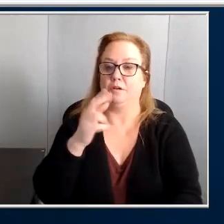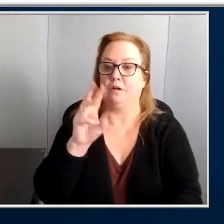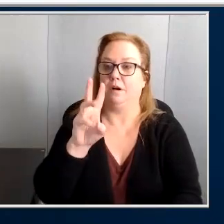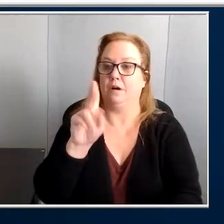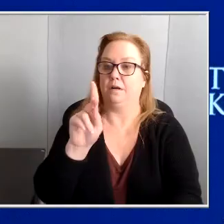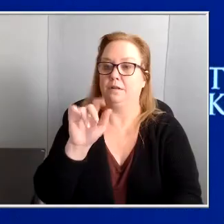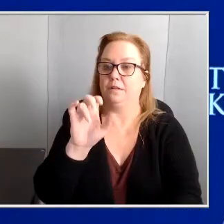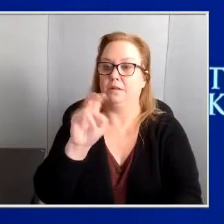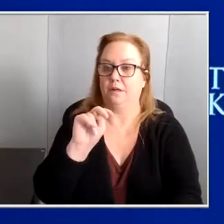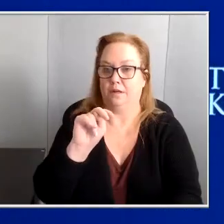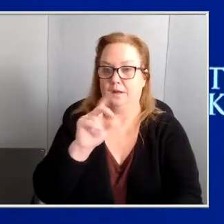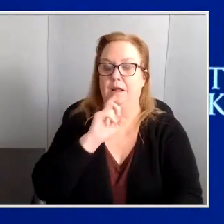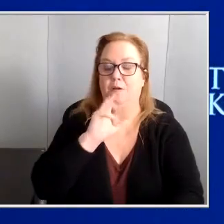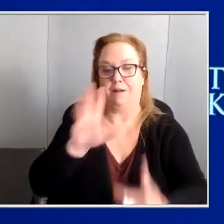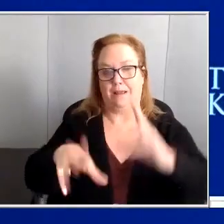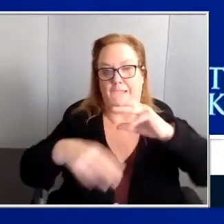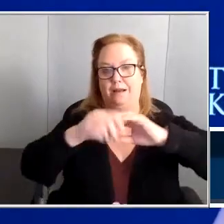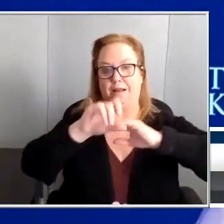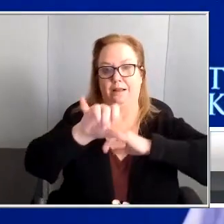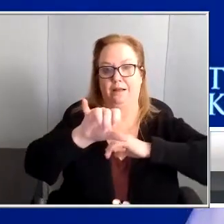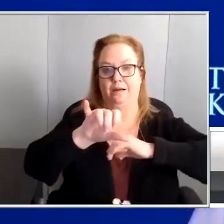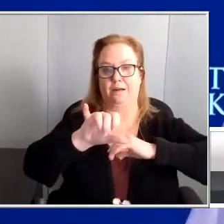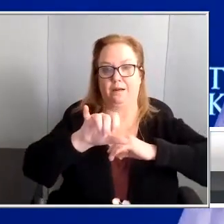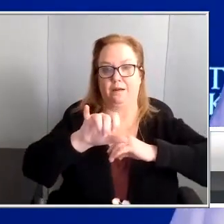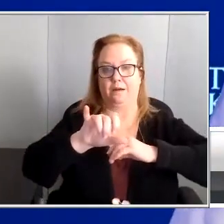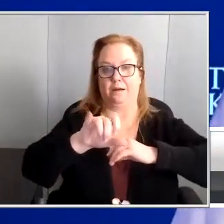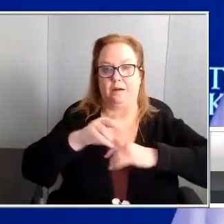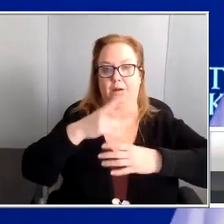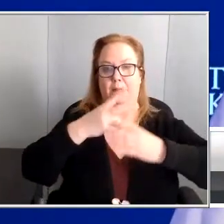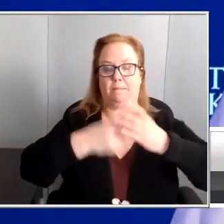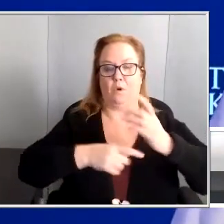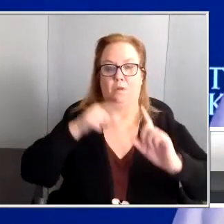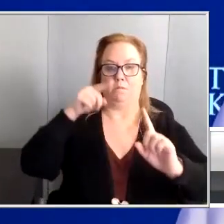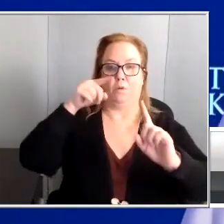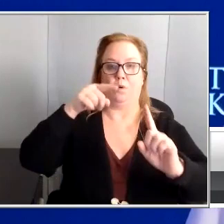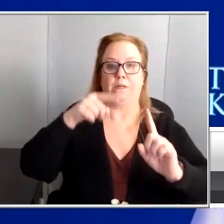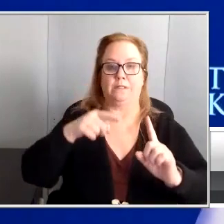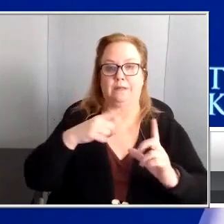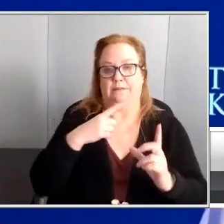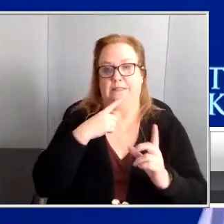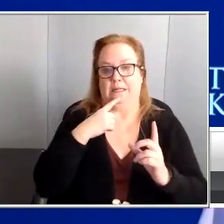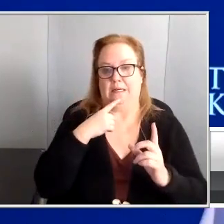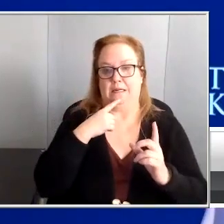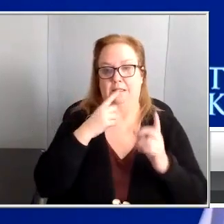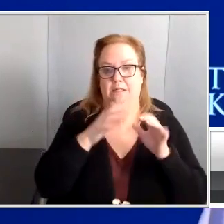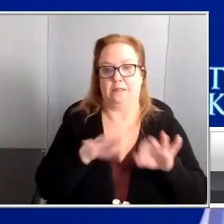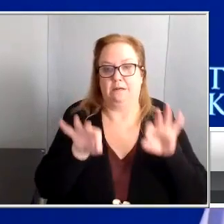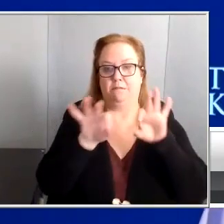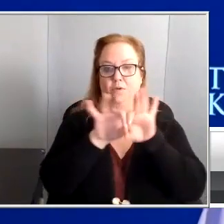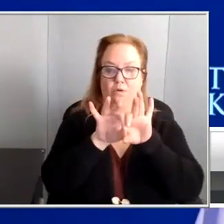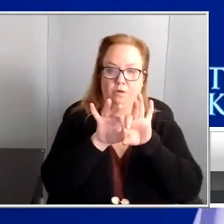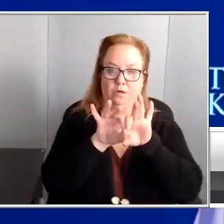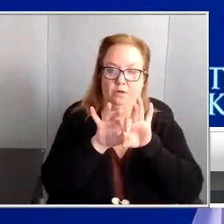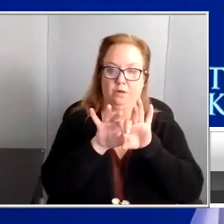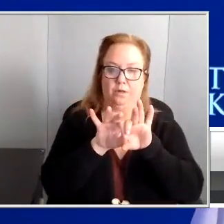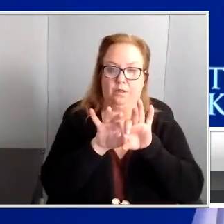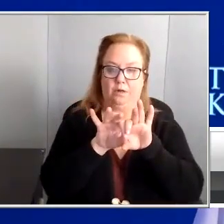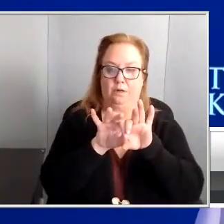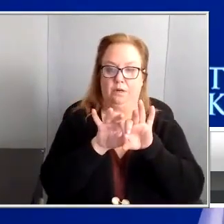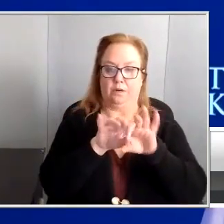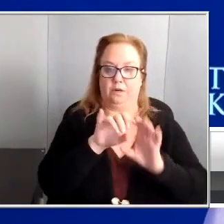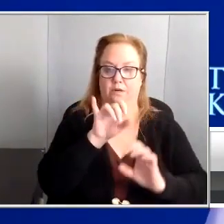I'm going to piggyback on that, and you know, both of the points of our guests, and it's just so vitally important to have those